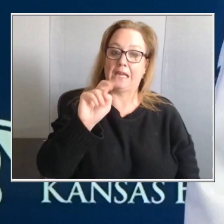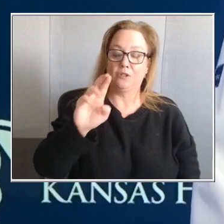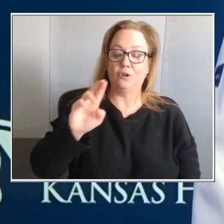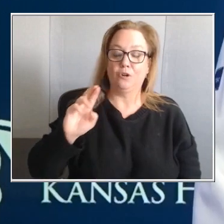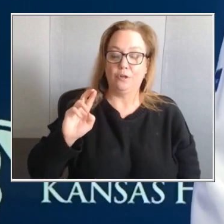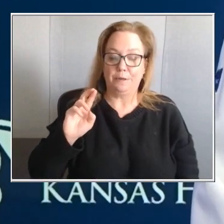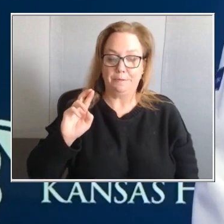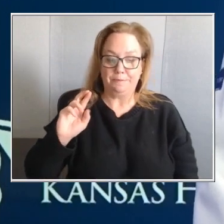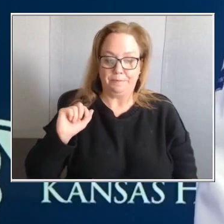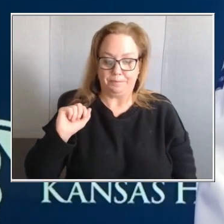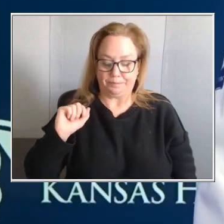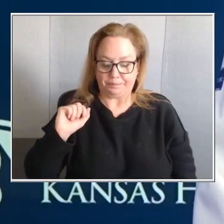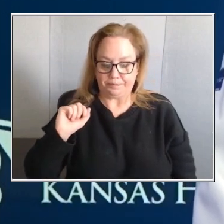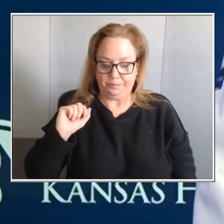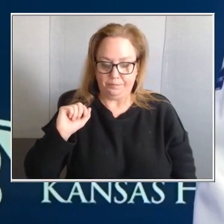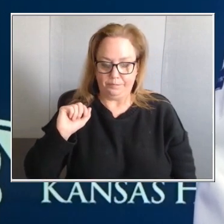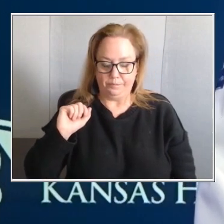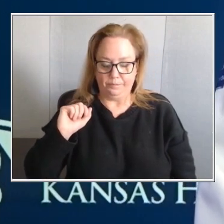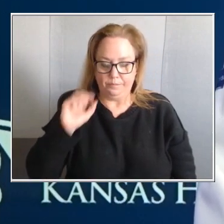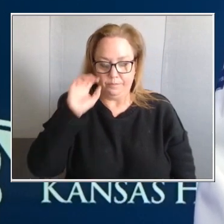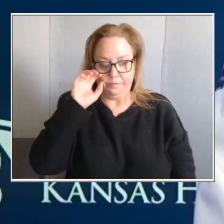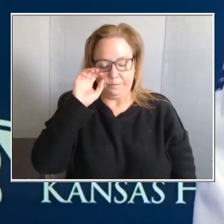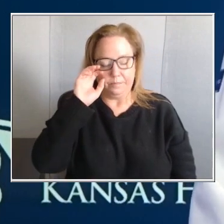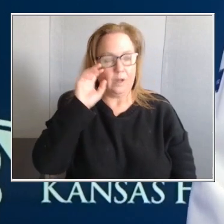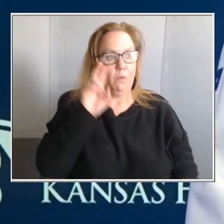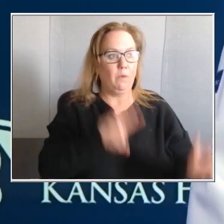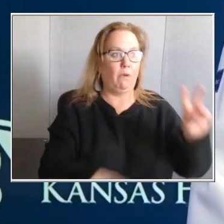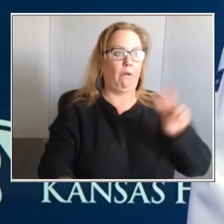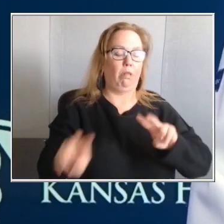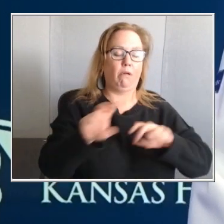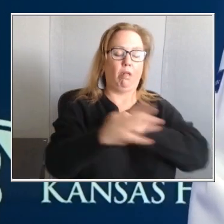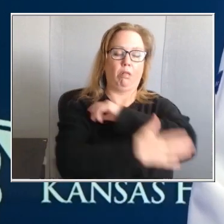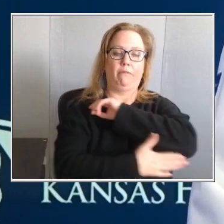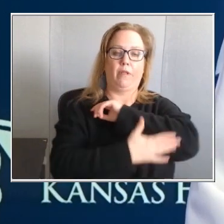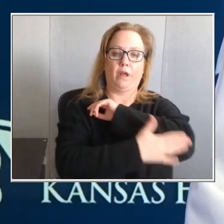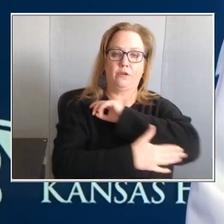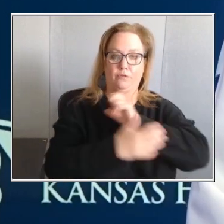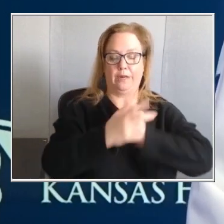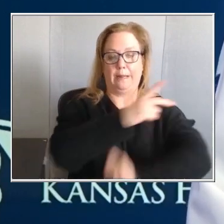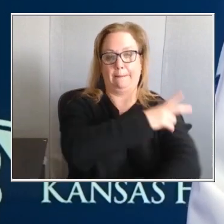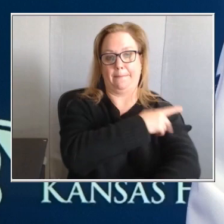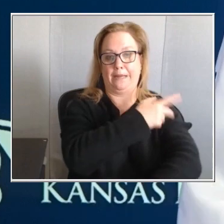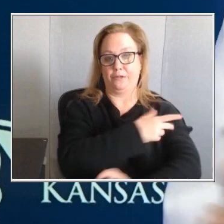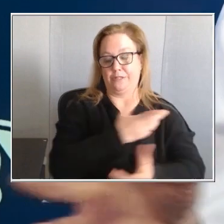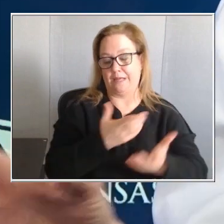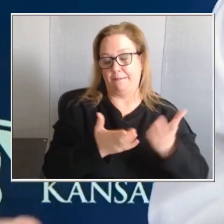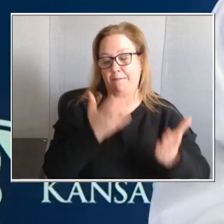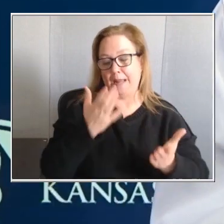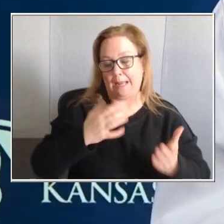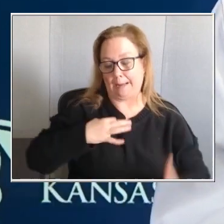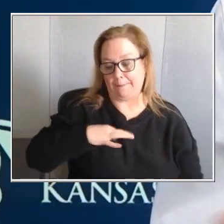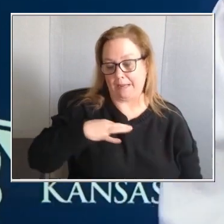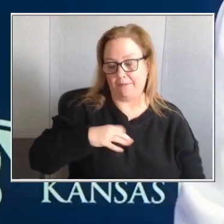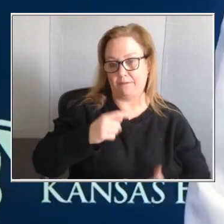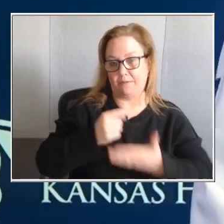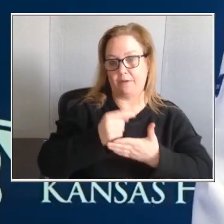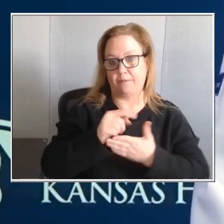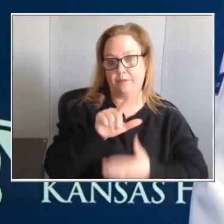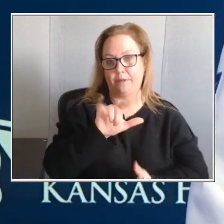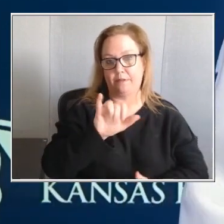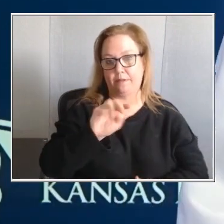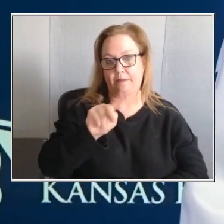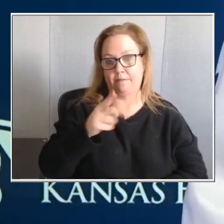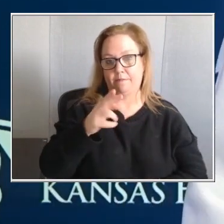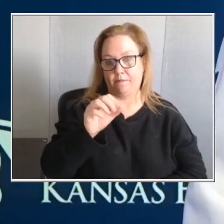look around our nation at the number of patients who might benefit by this therapy with lymphomas like Katie